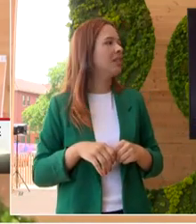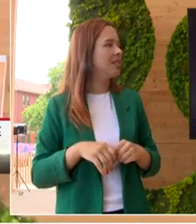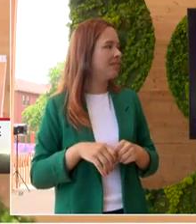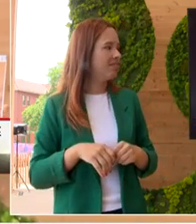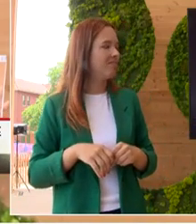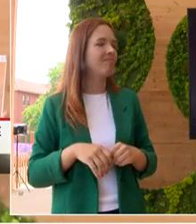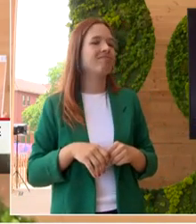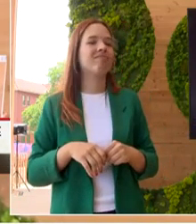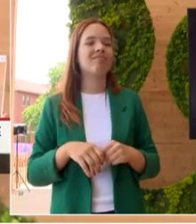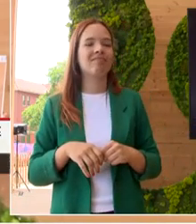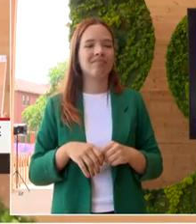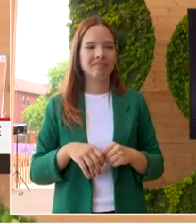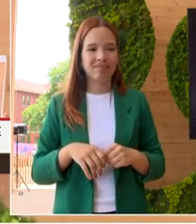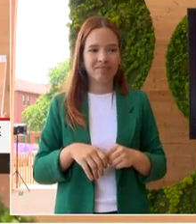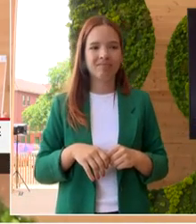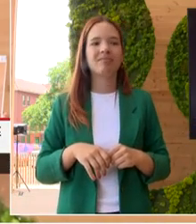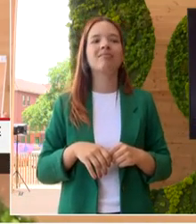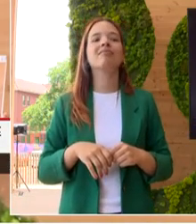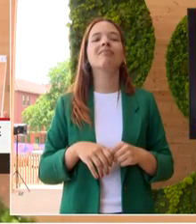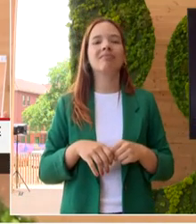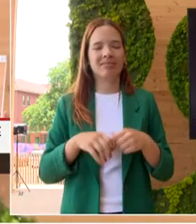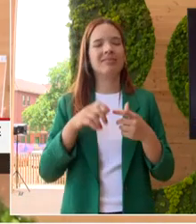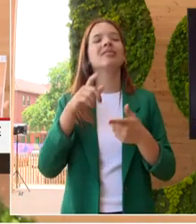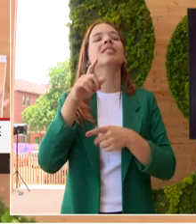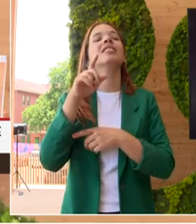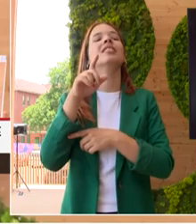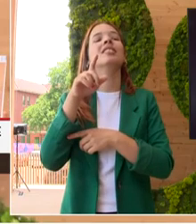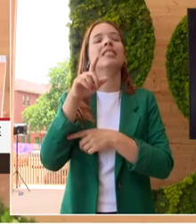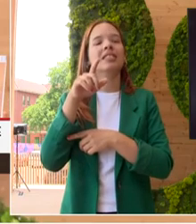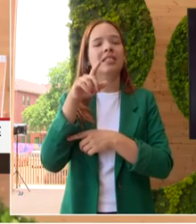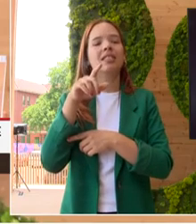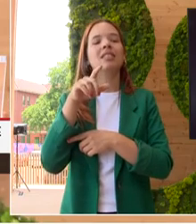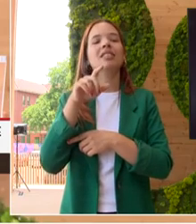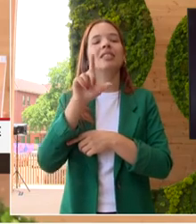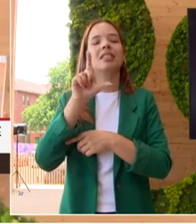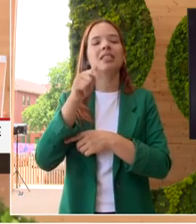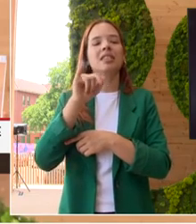Glizzy's DC, Tracy's DC,